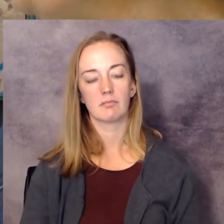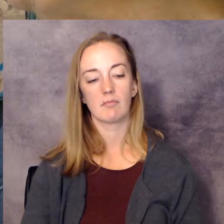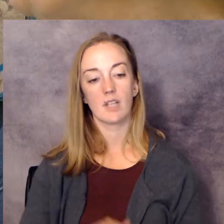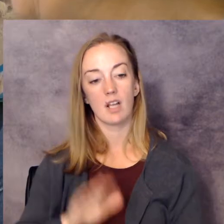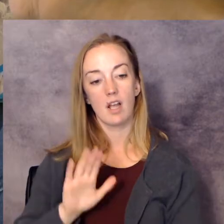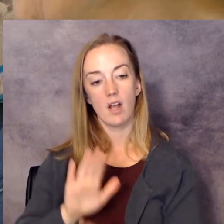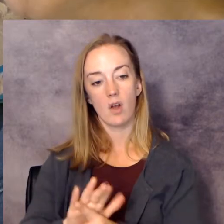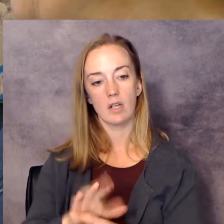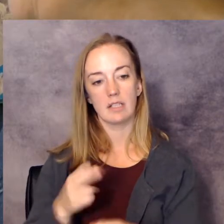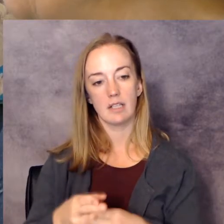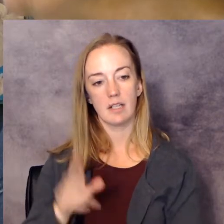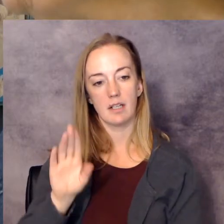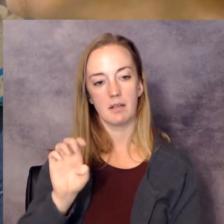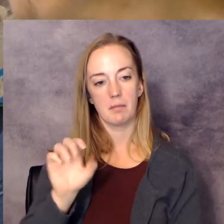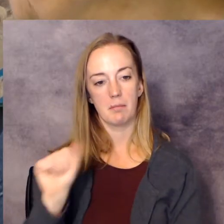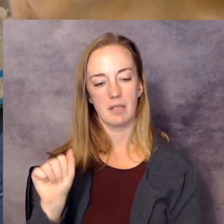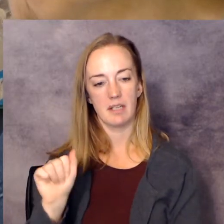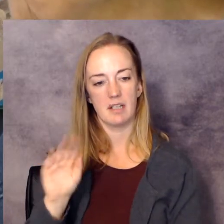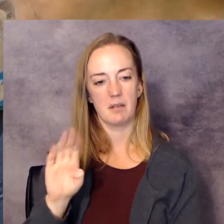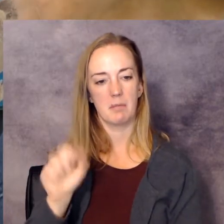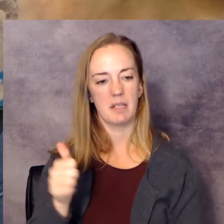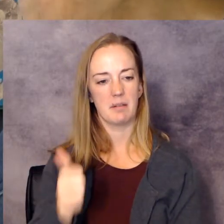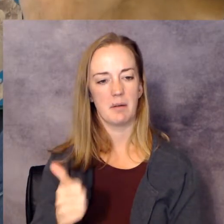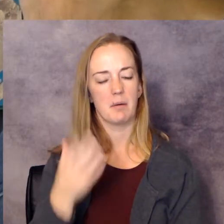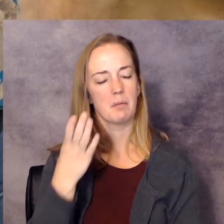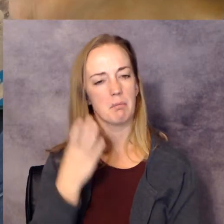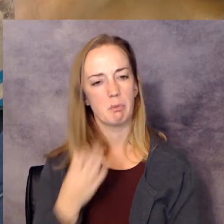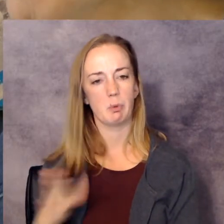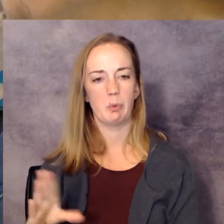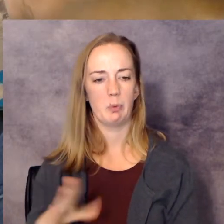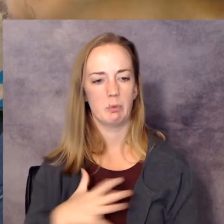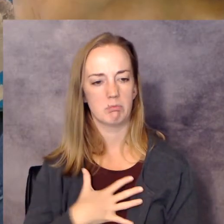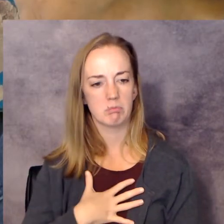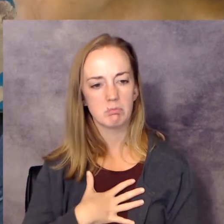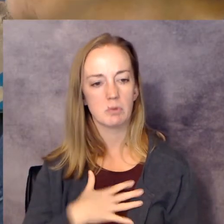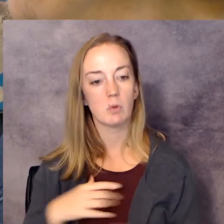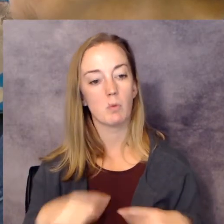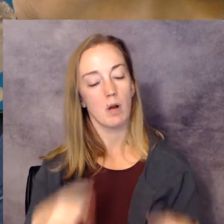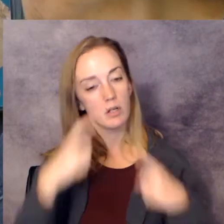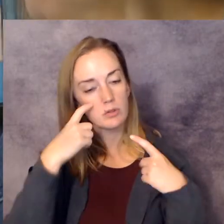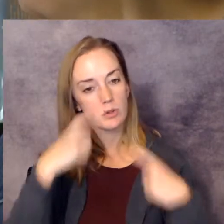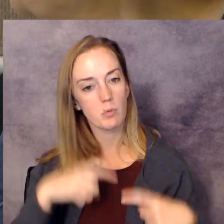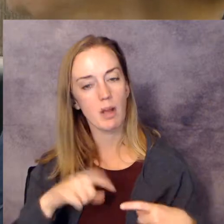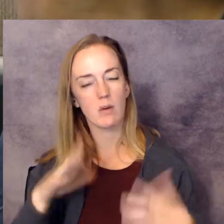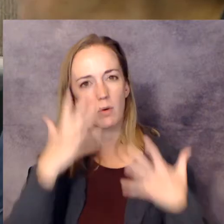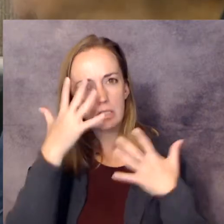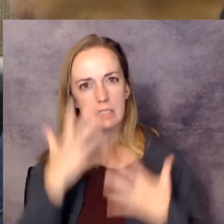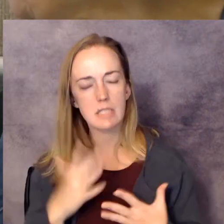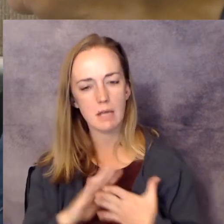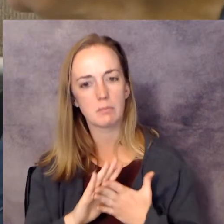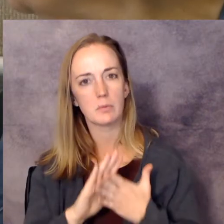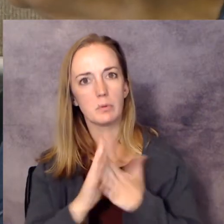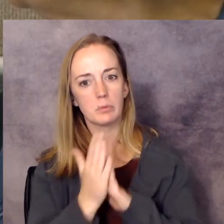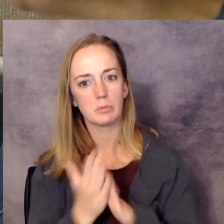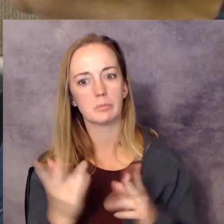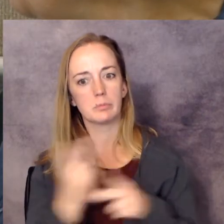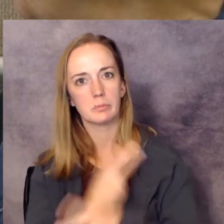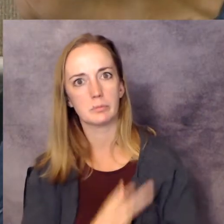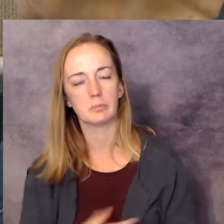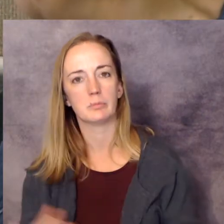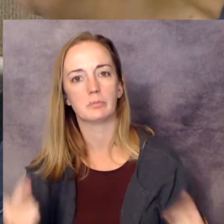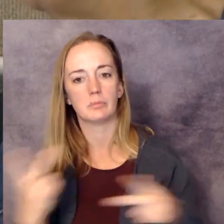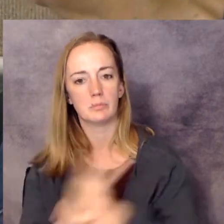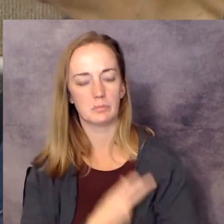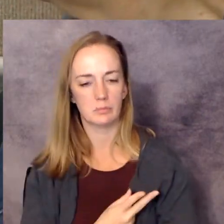Her name was Bee, and Bee was blue, and as she cried, her sadness grew.